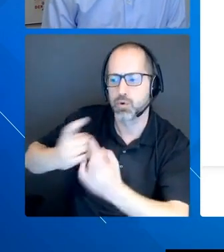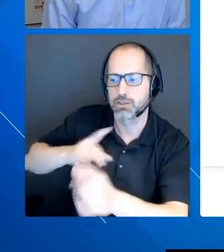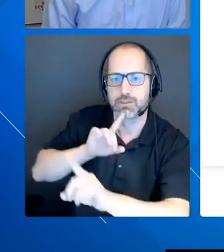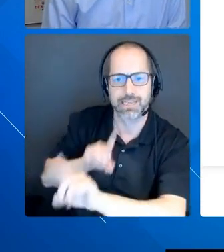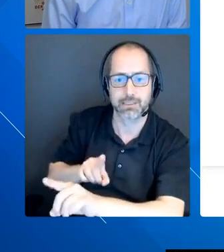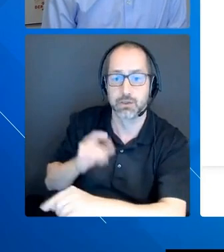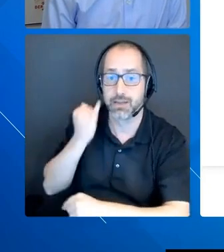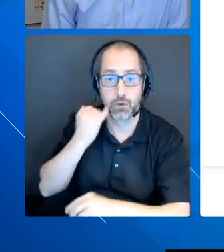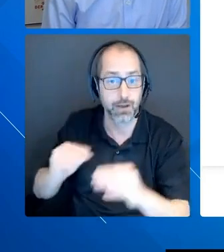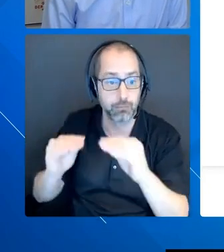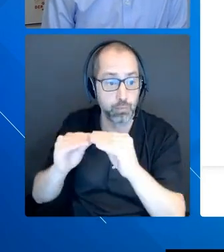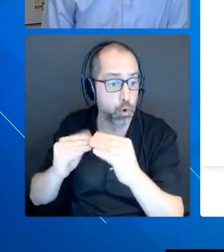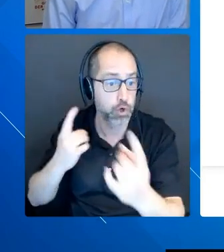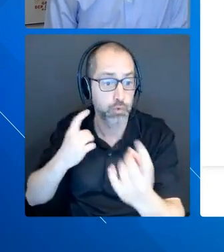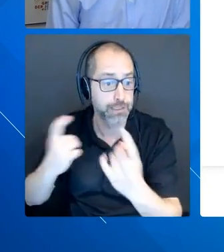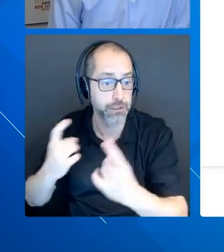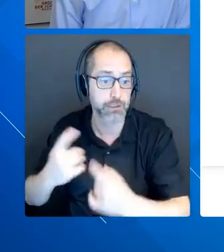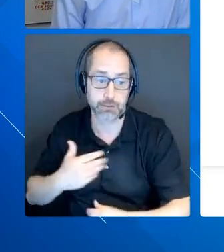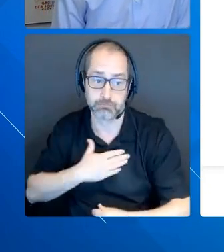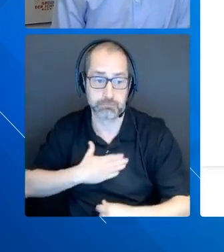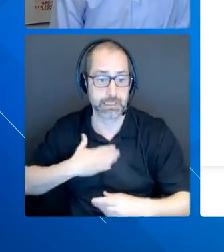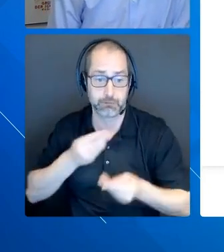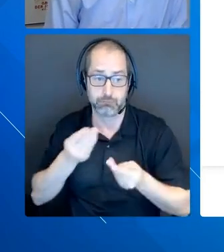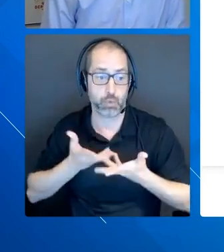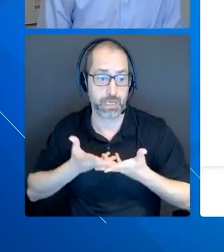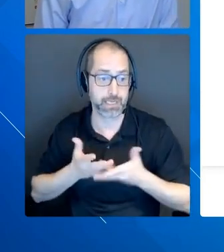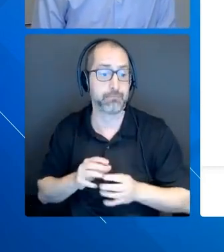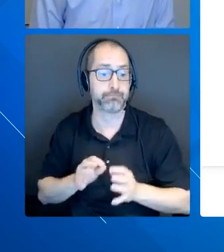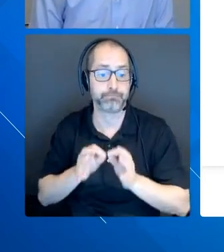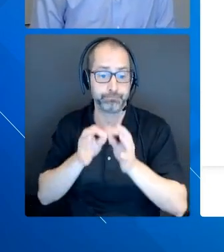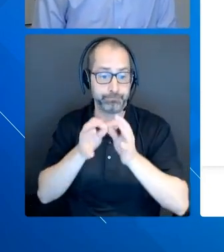let's be happy to answer.